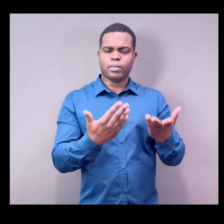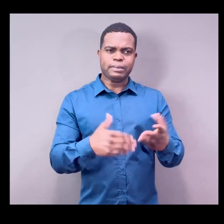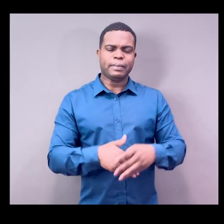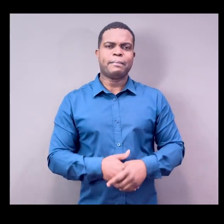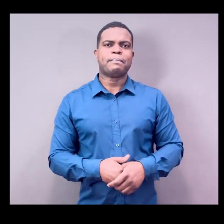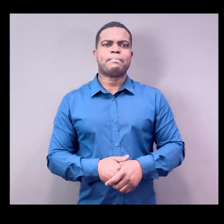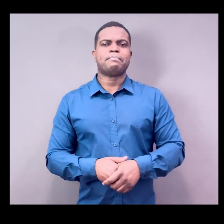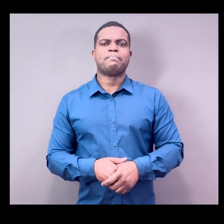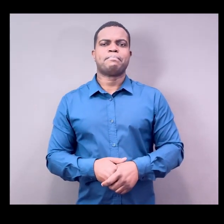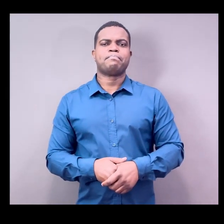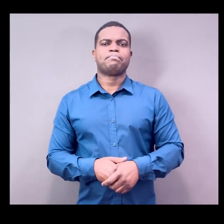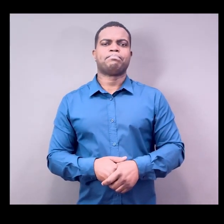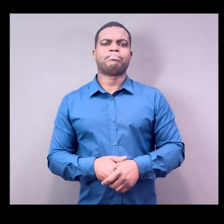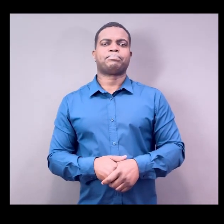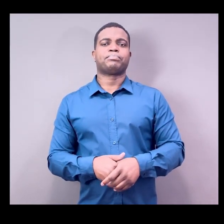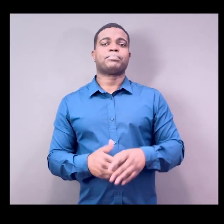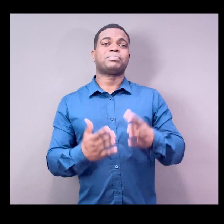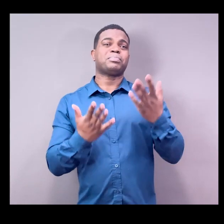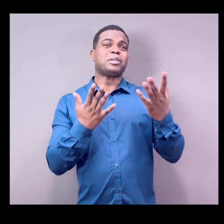challenges,